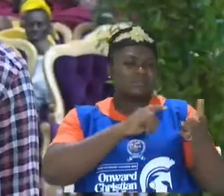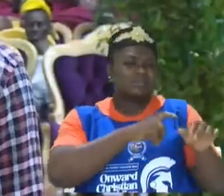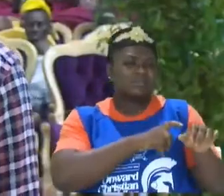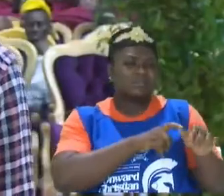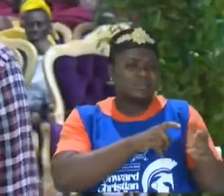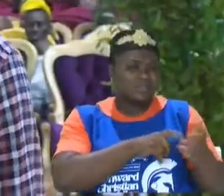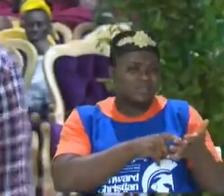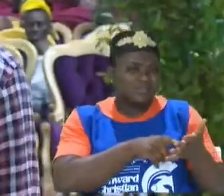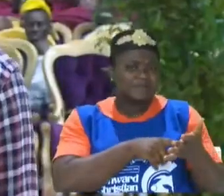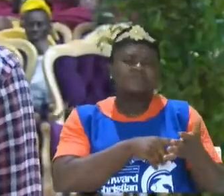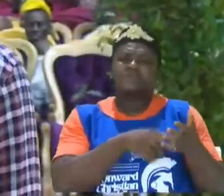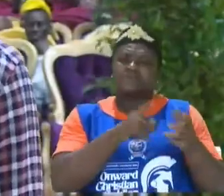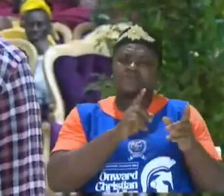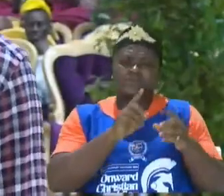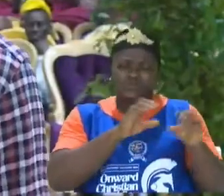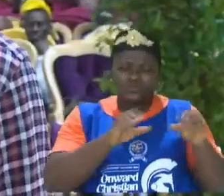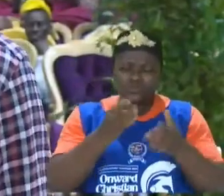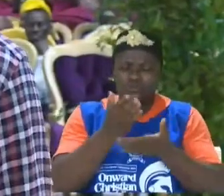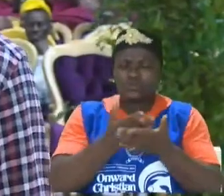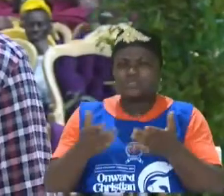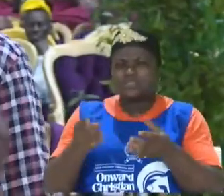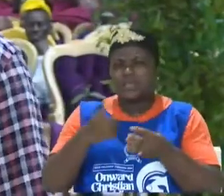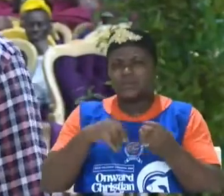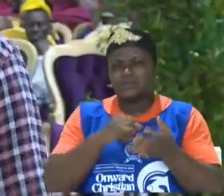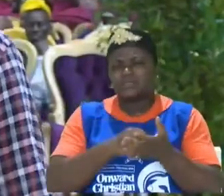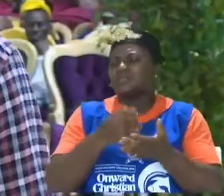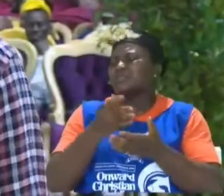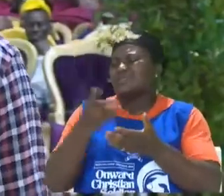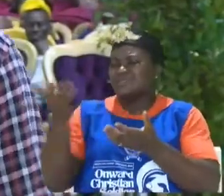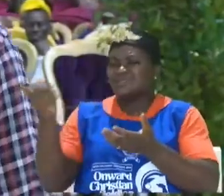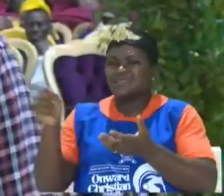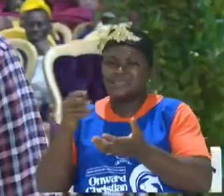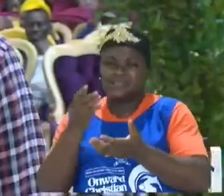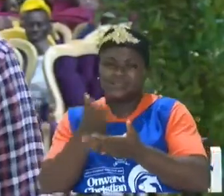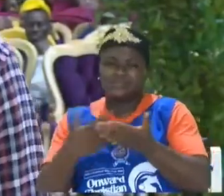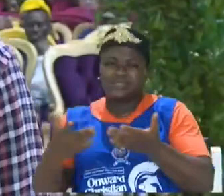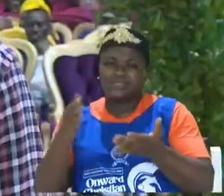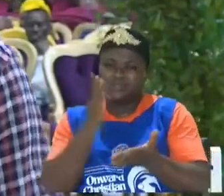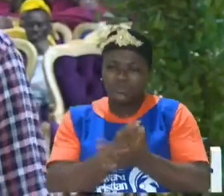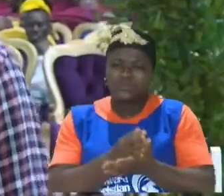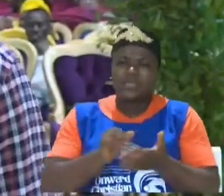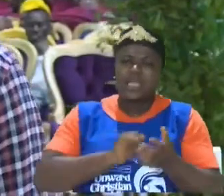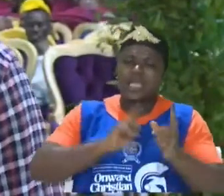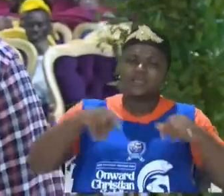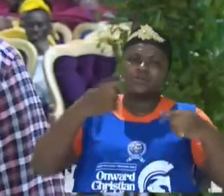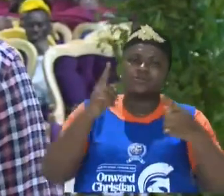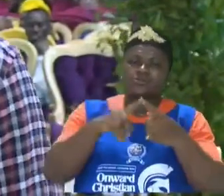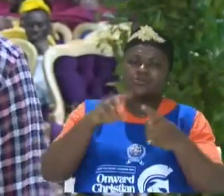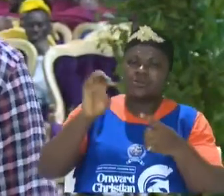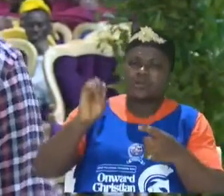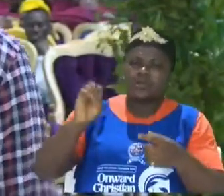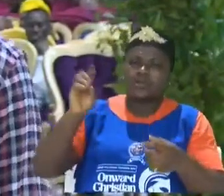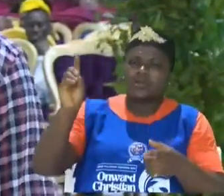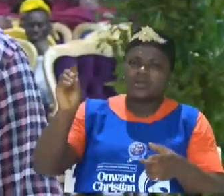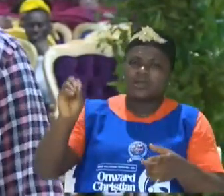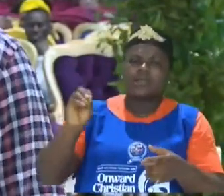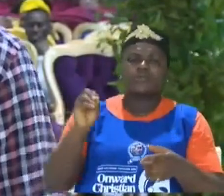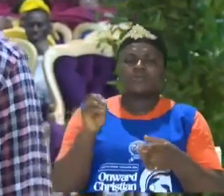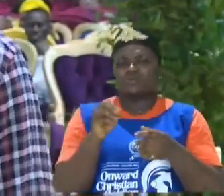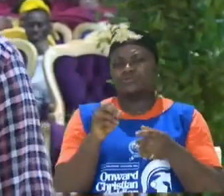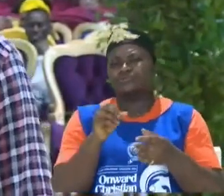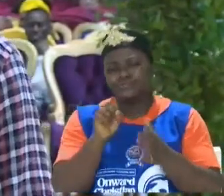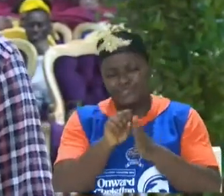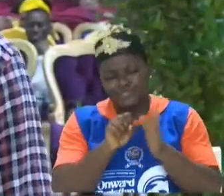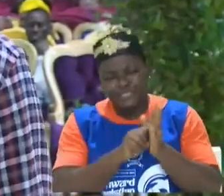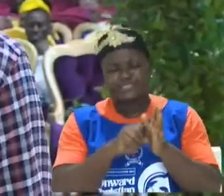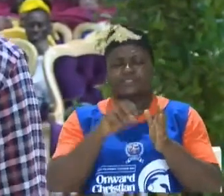the thing stopped. Secondly, I went to Edo State 2015 for a contract. We are asleep in the